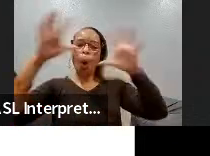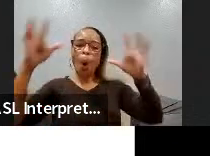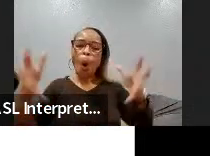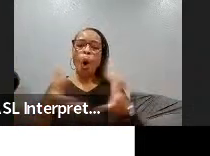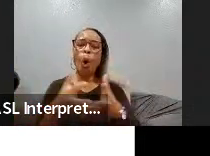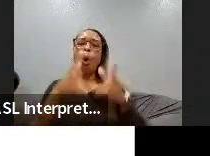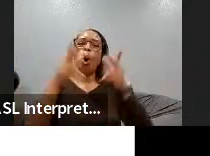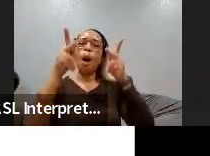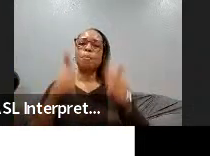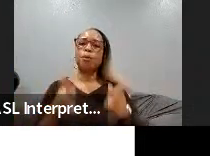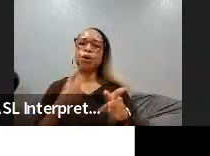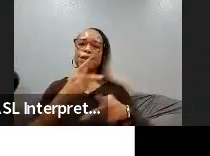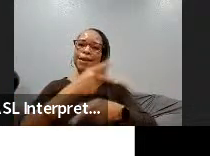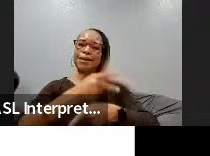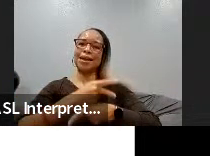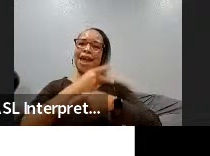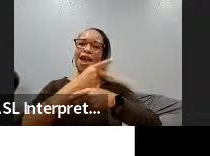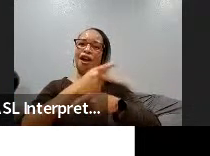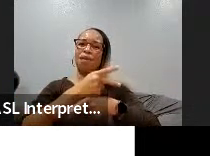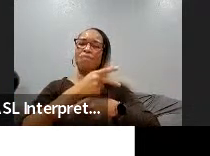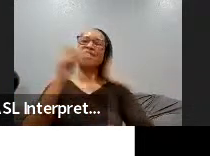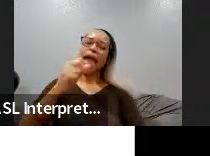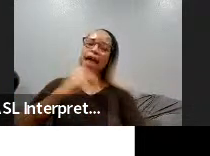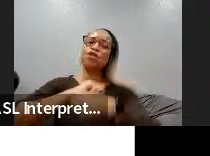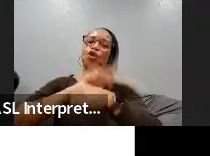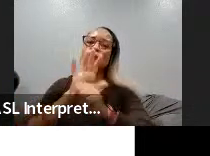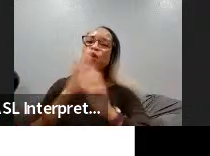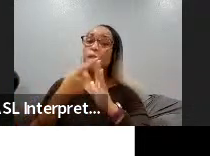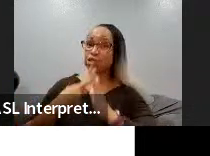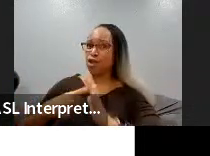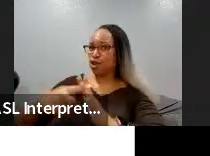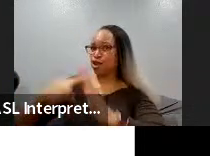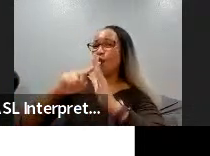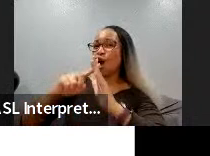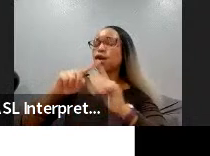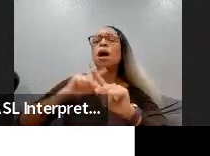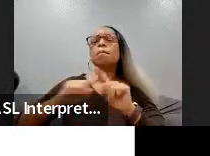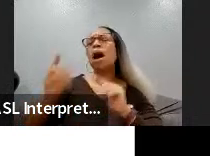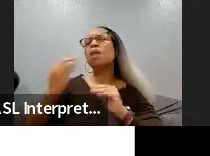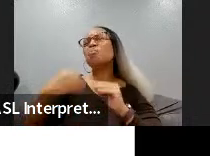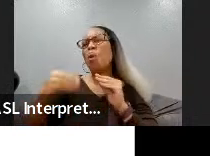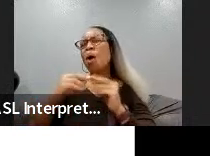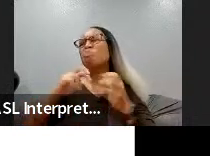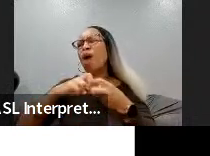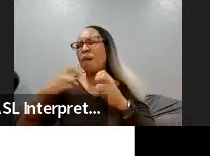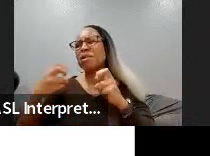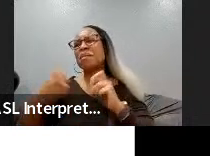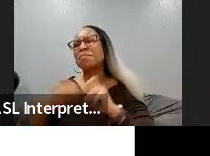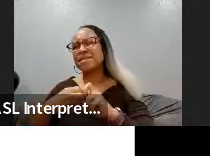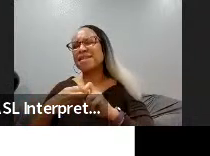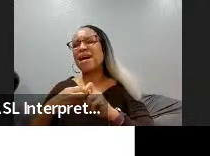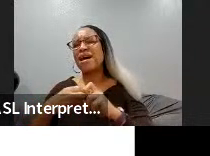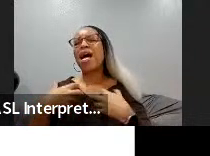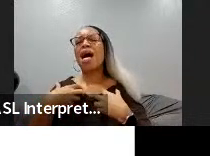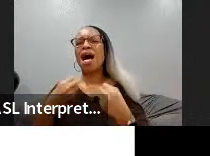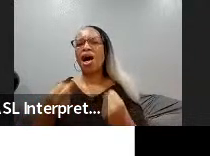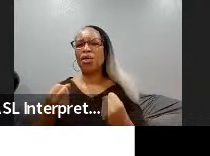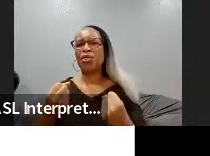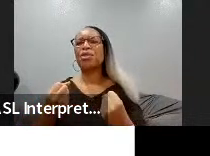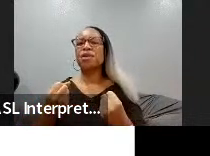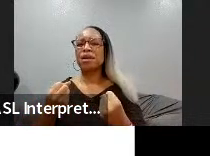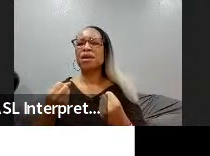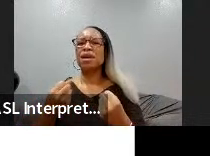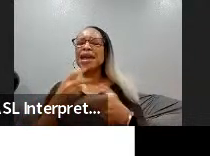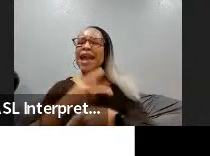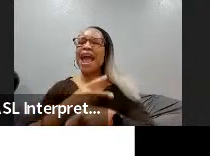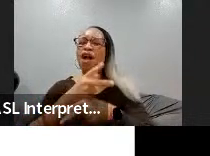while COVID was the tip of the iceberg, we know that there's a lot of issues to access to healthcare and other social services and other resources.